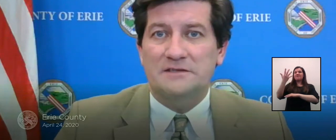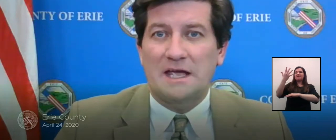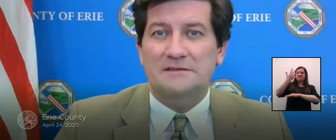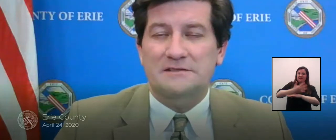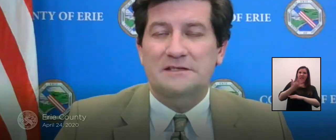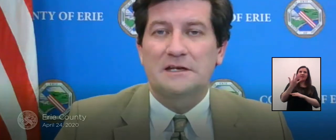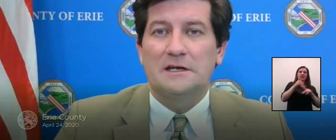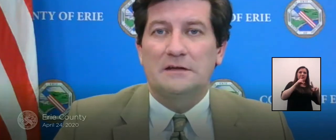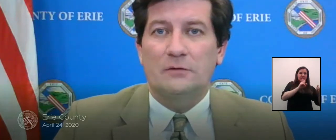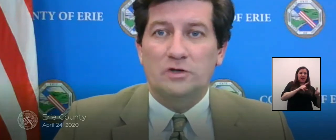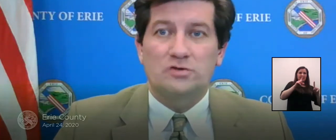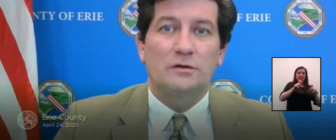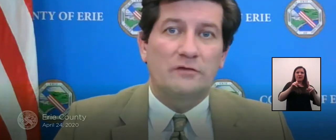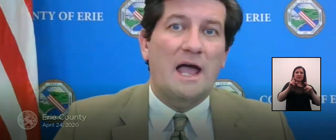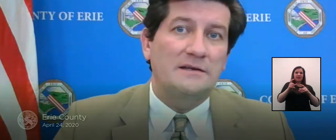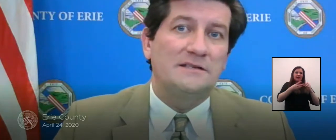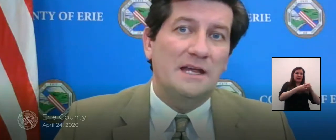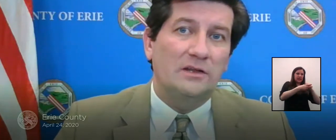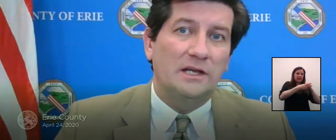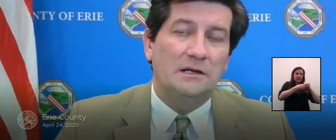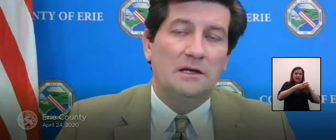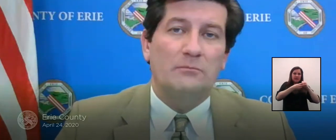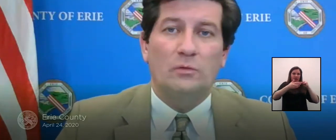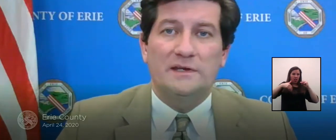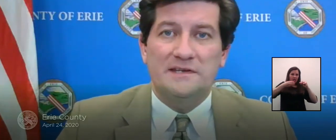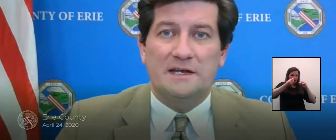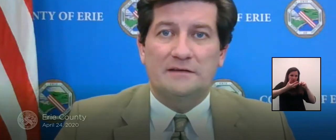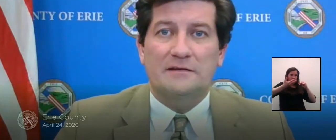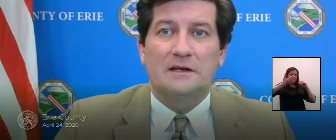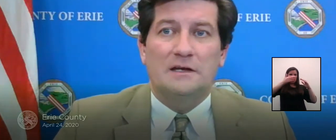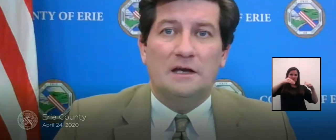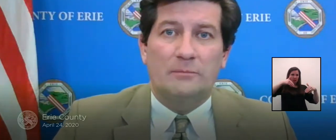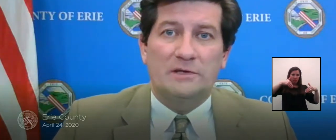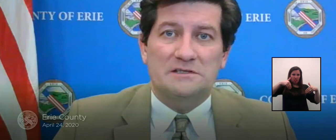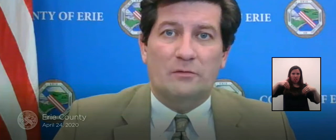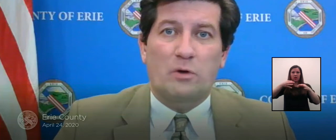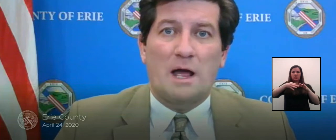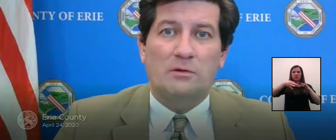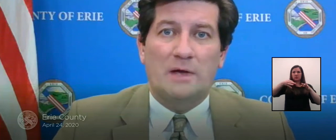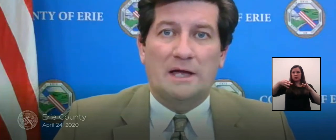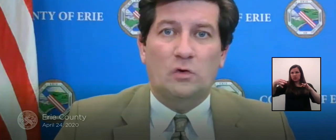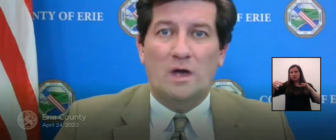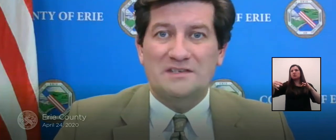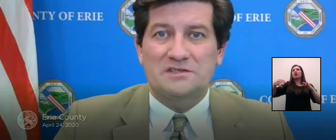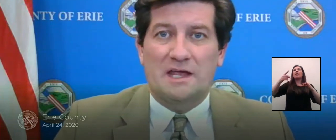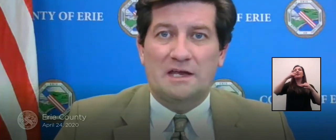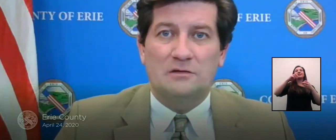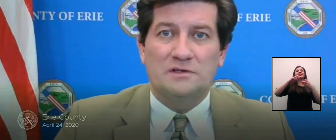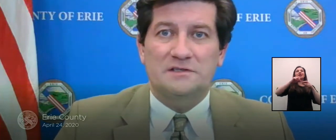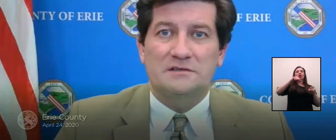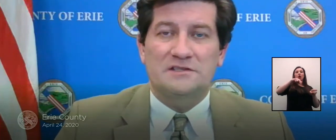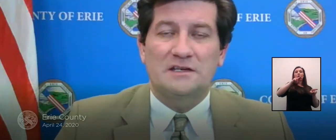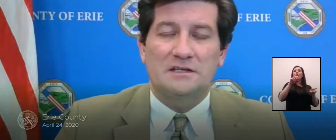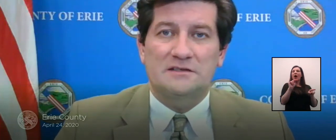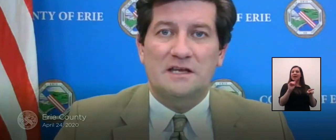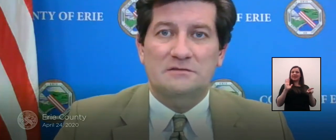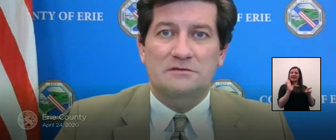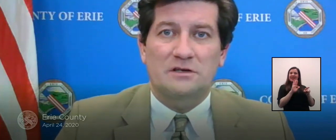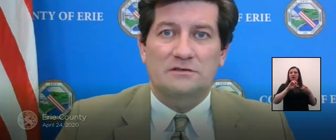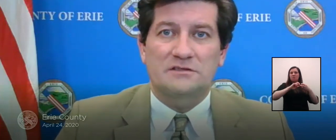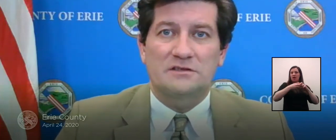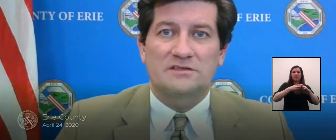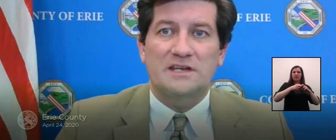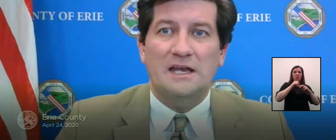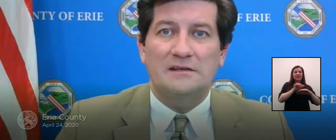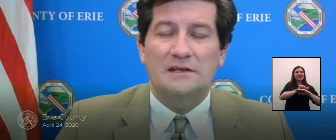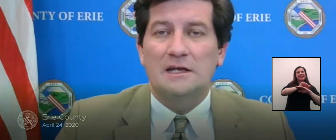days of tests that we should have gotten daily, but we didn't because of a problem on Quest's end. It wasn't sending the test